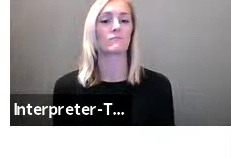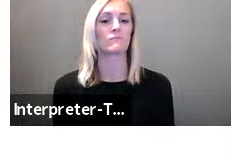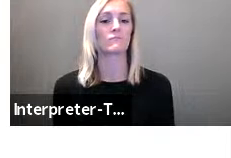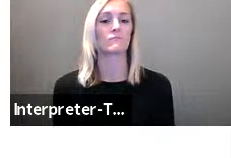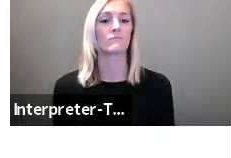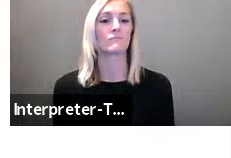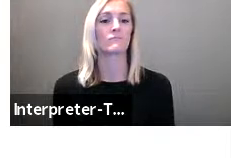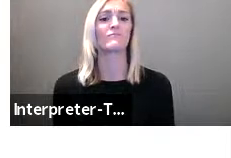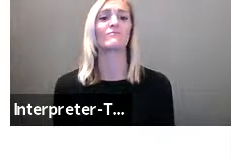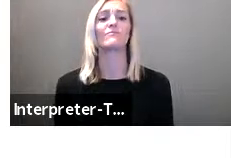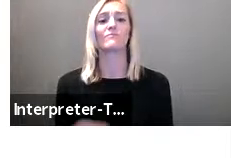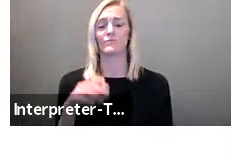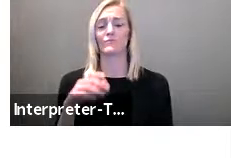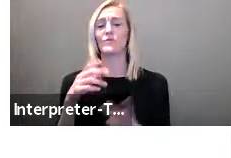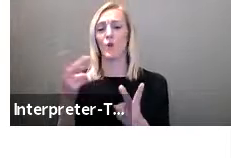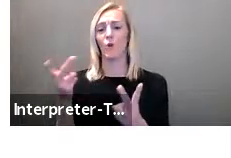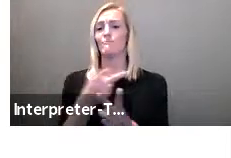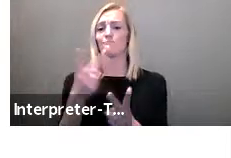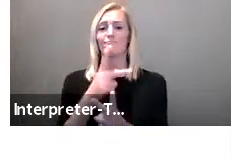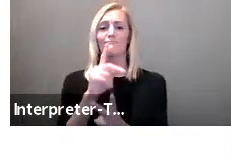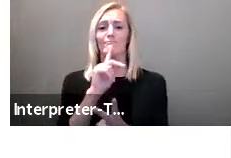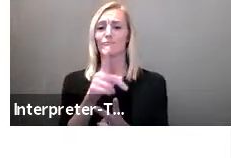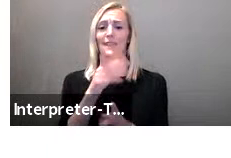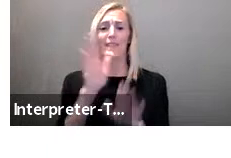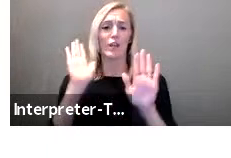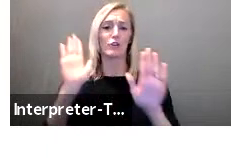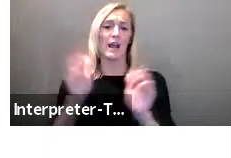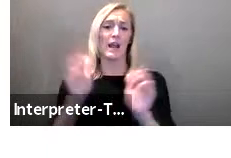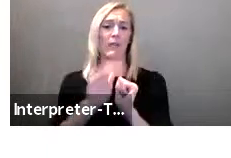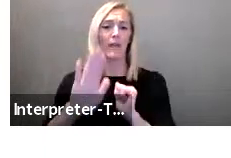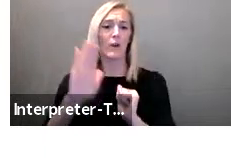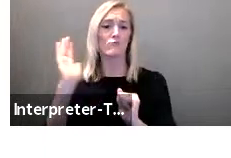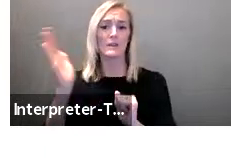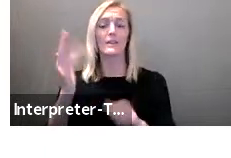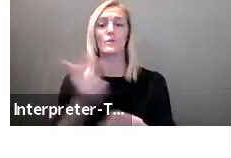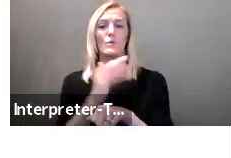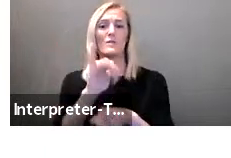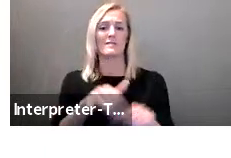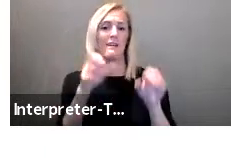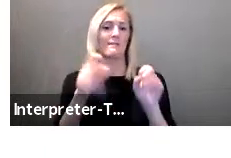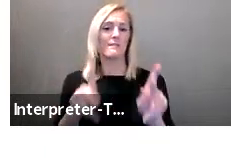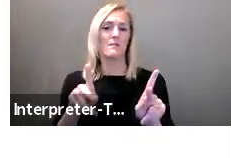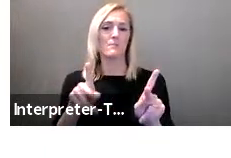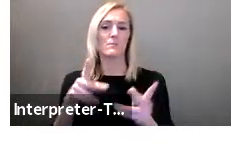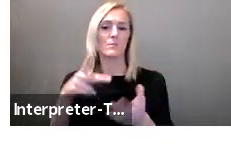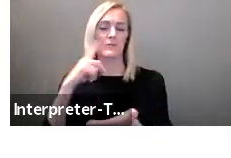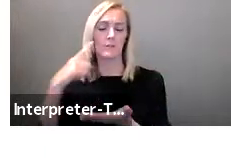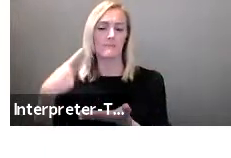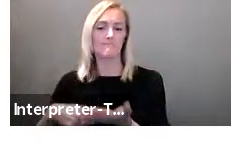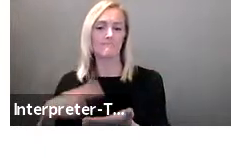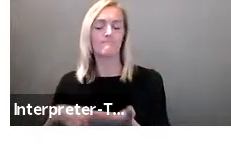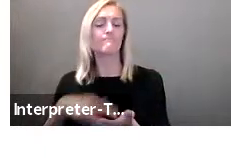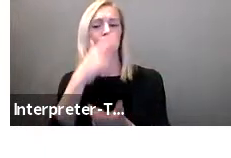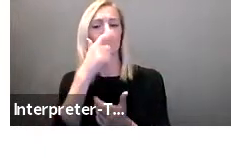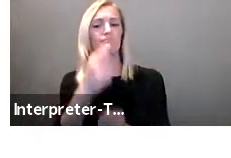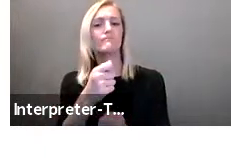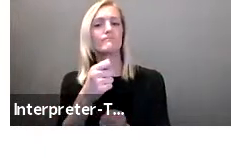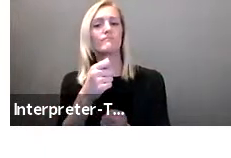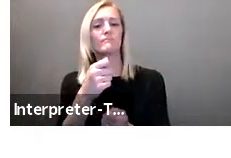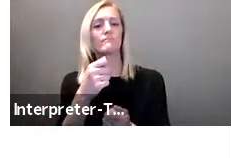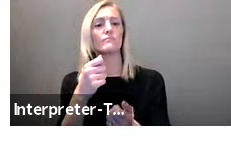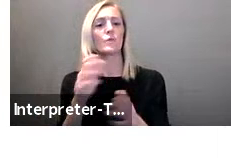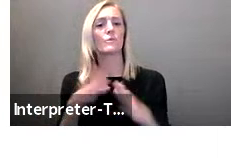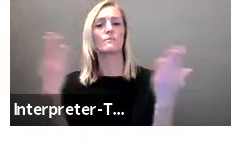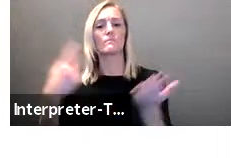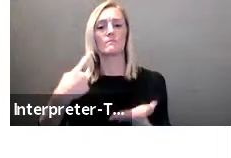did a great job of weaving into their presentations and use those as opportunities for discussion. We're really interested in having discussion about some of